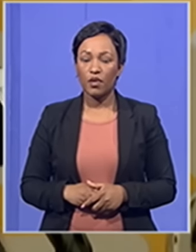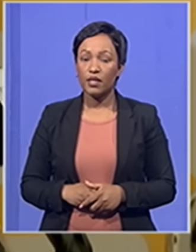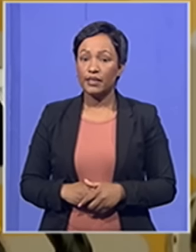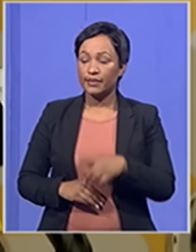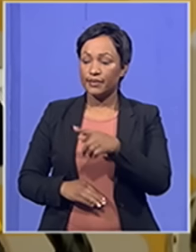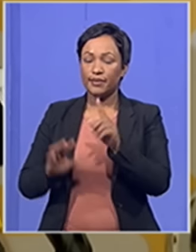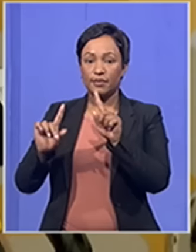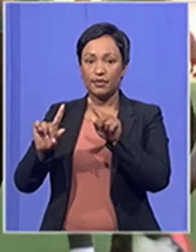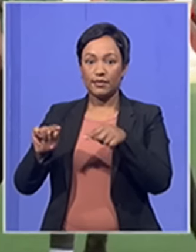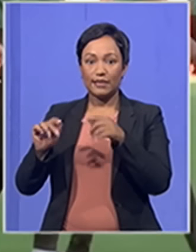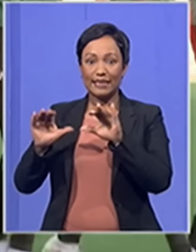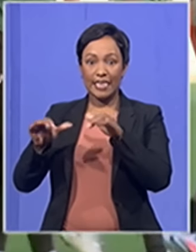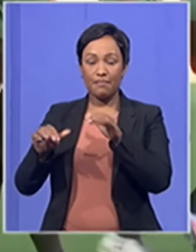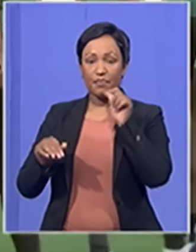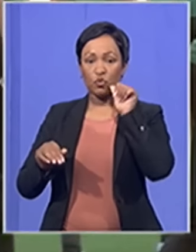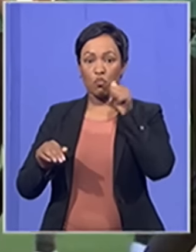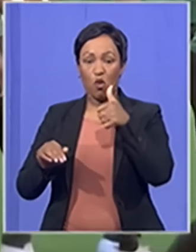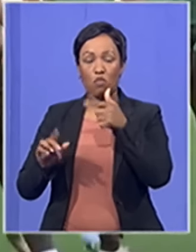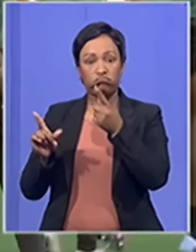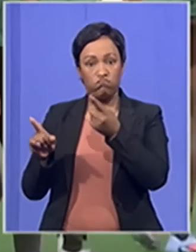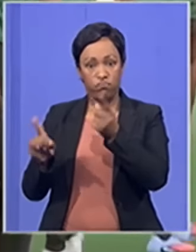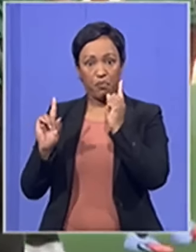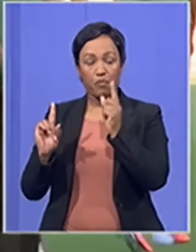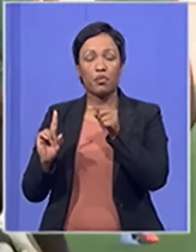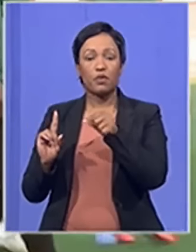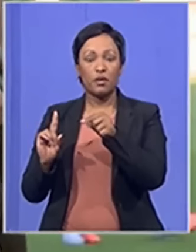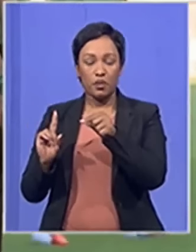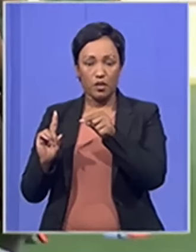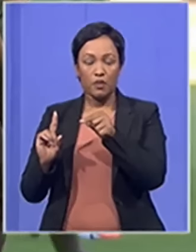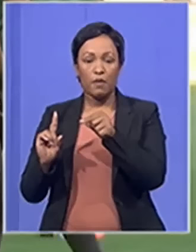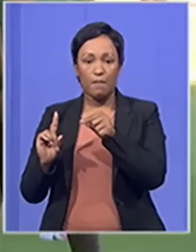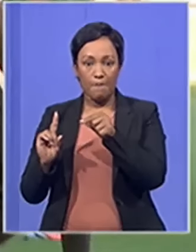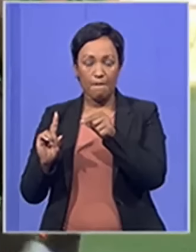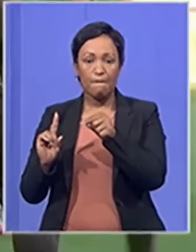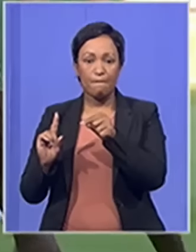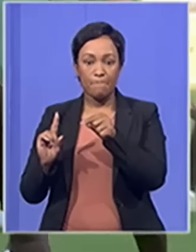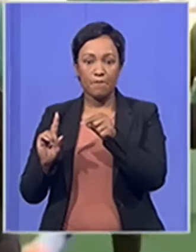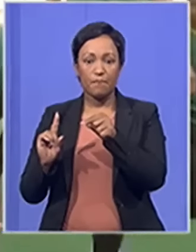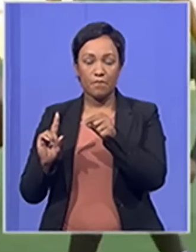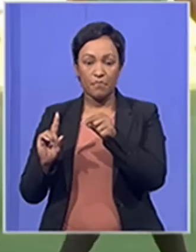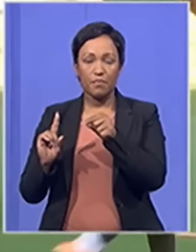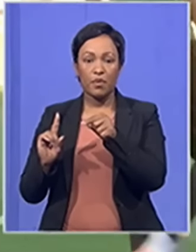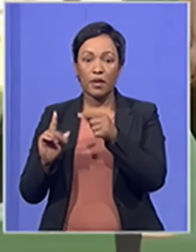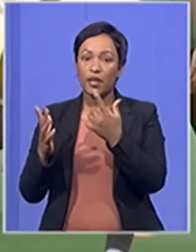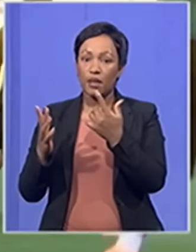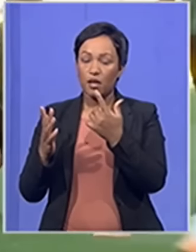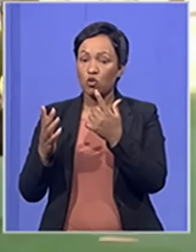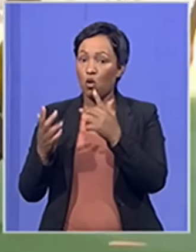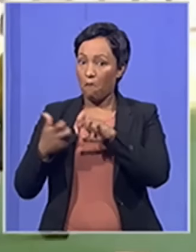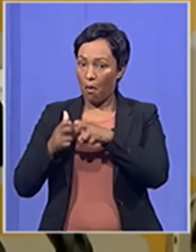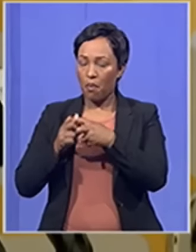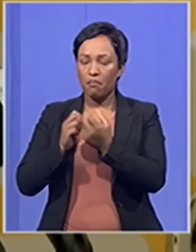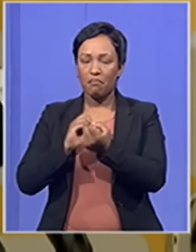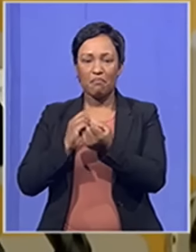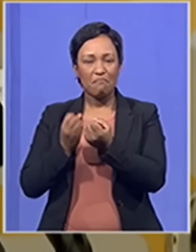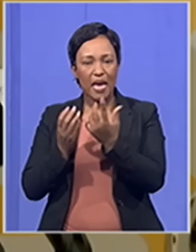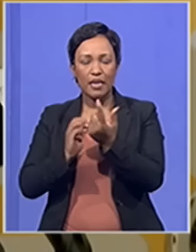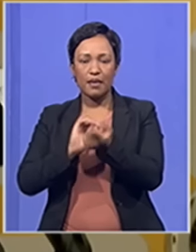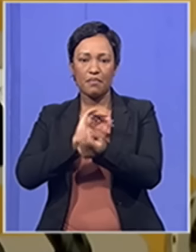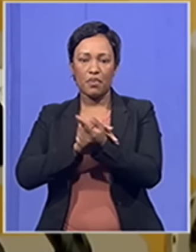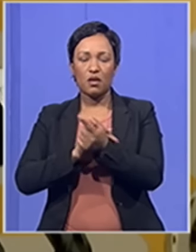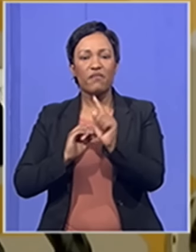dangerous in transition. It happens now when we lose the ball, then we should have many problems. So let us first win the